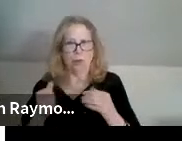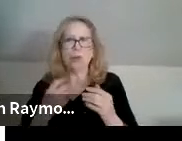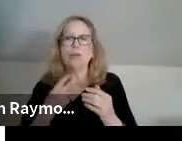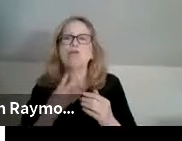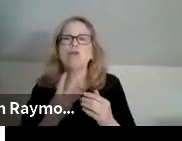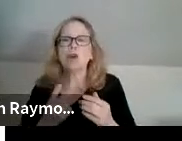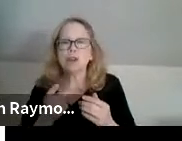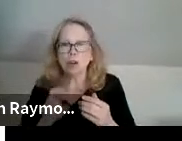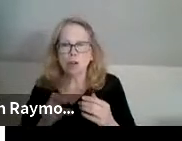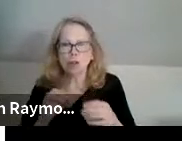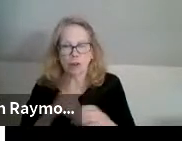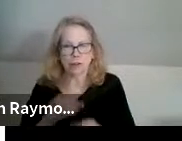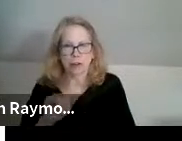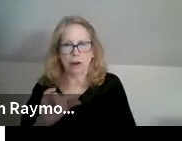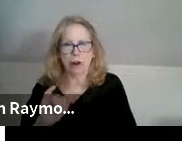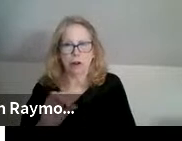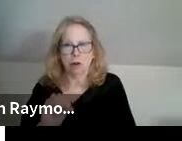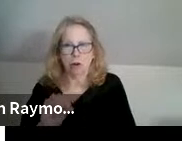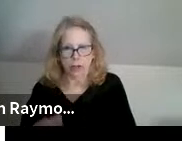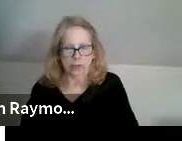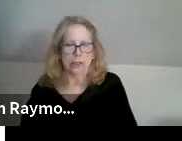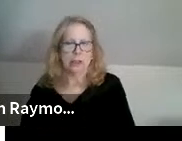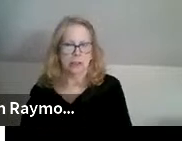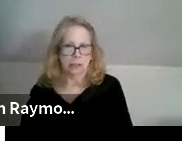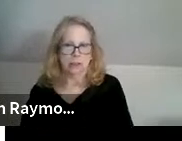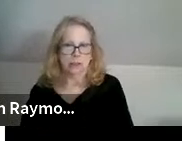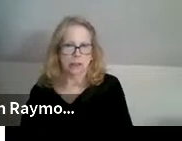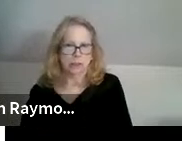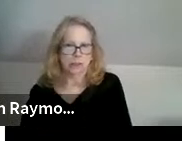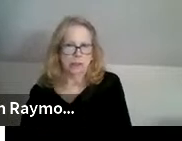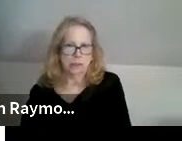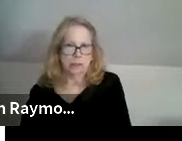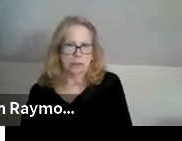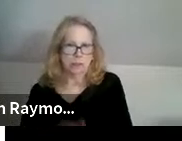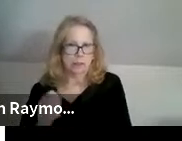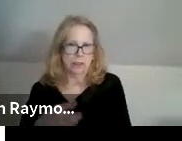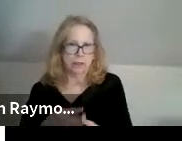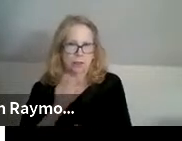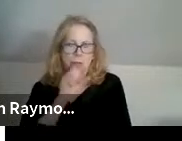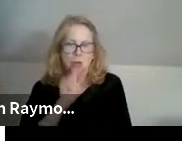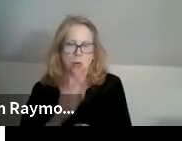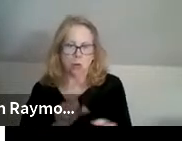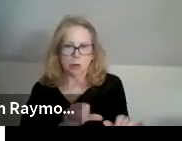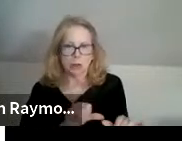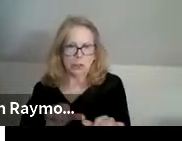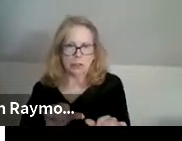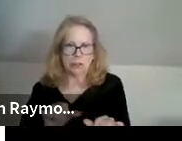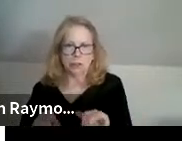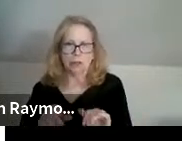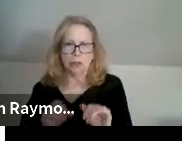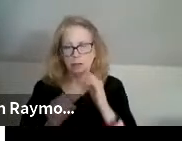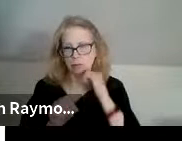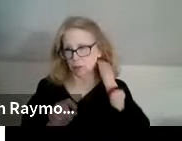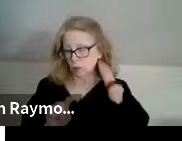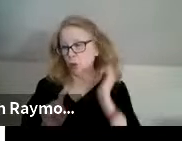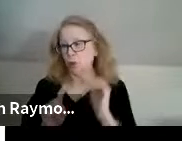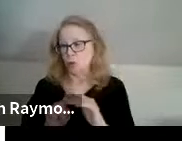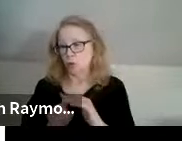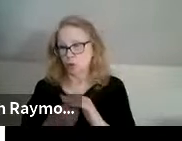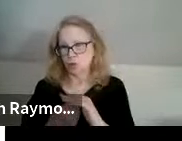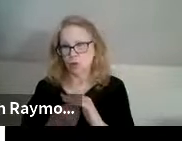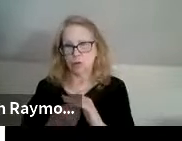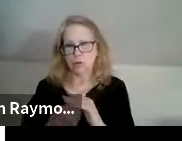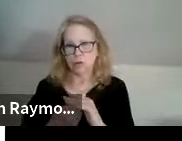their iOS. So that was with the old standard, with the original 508 standards, that would have been something called